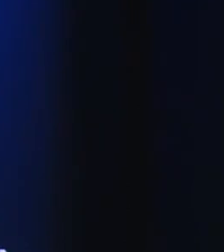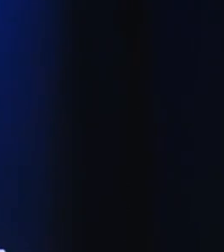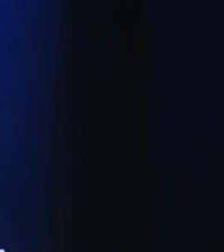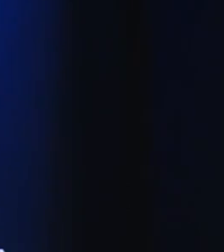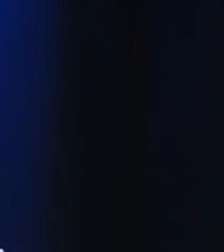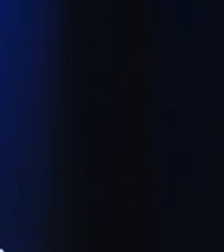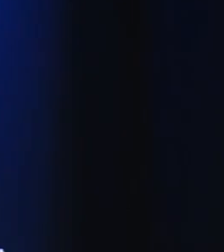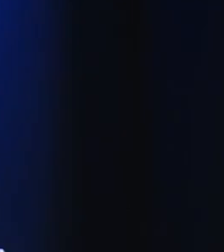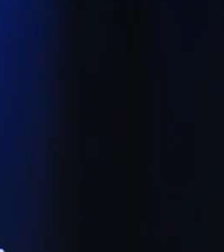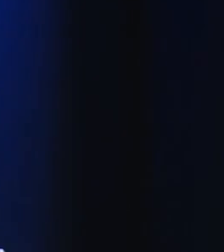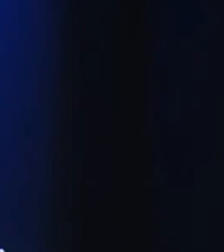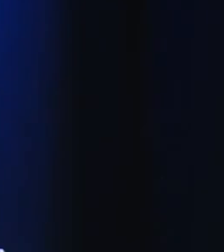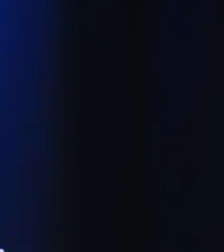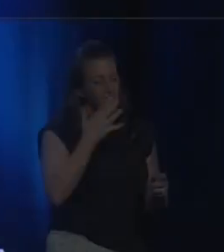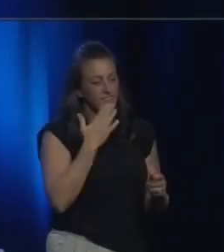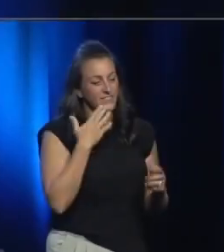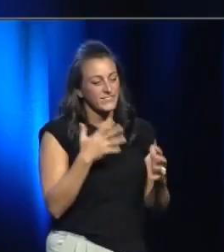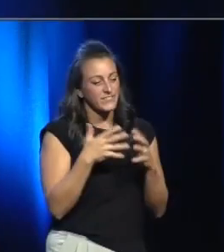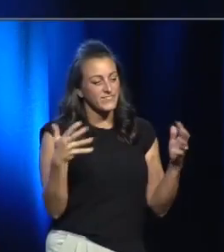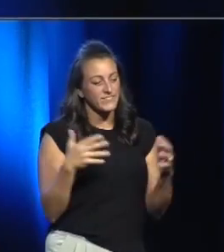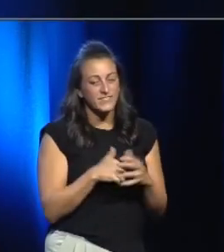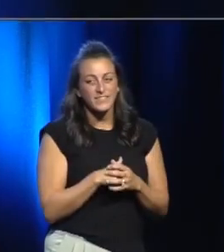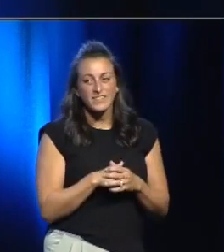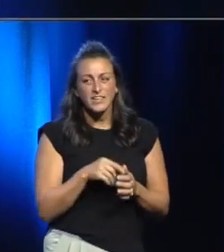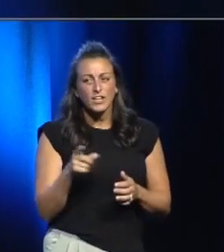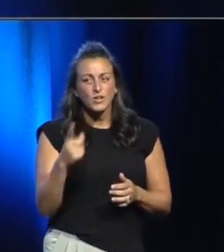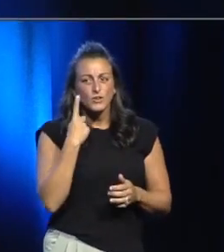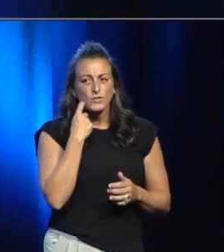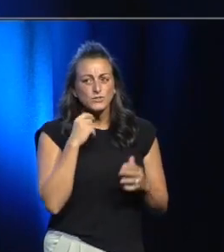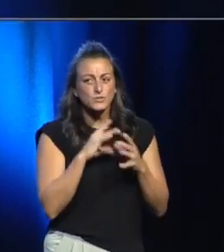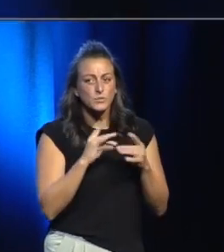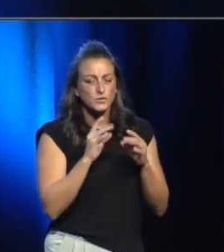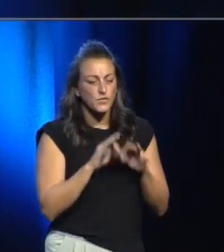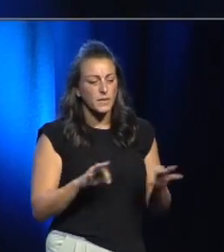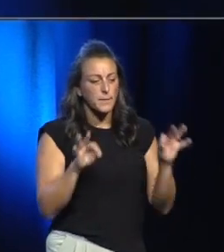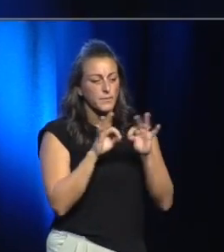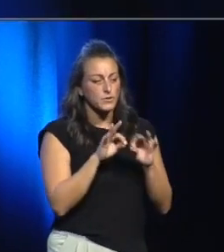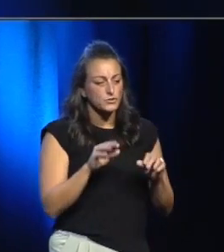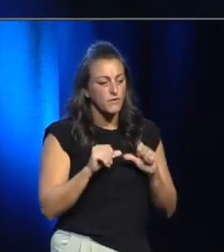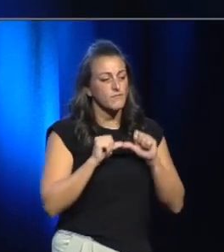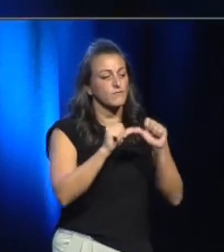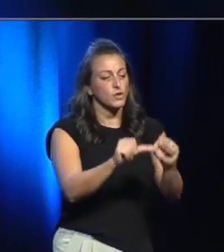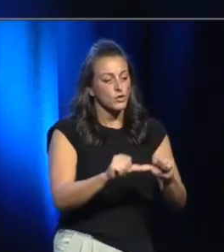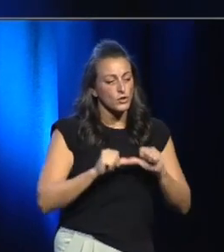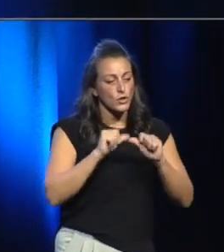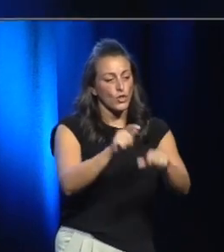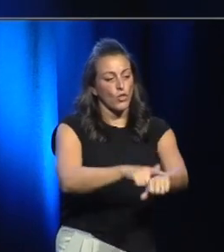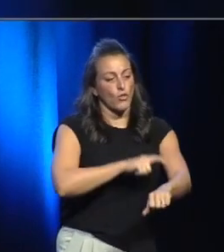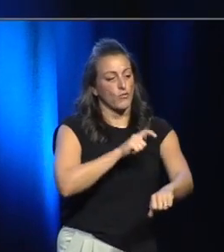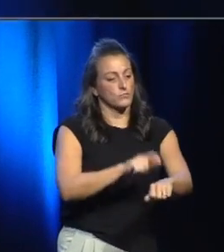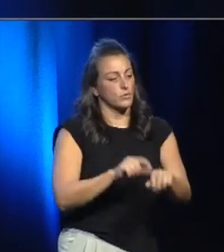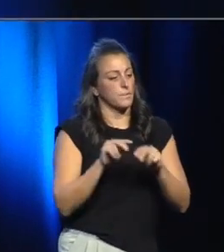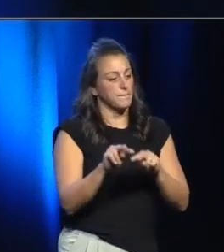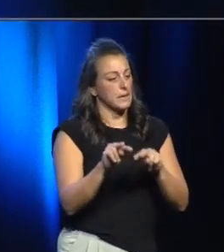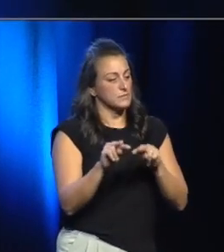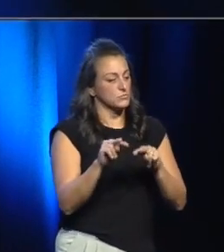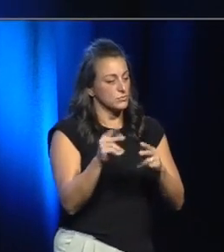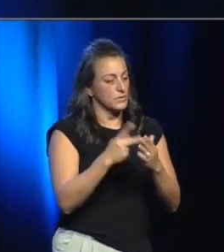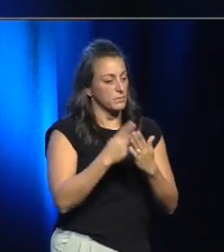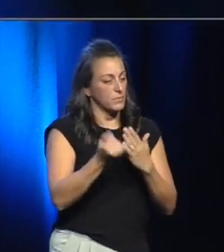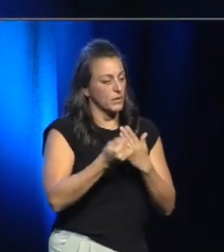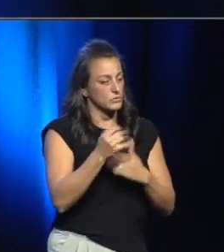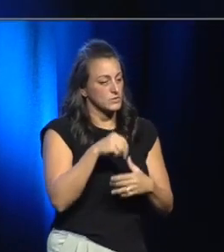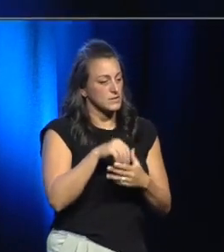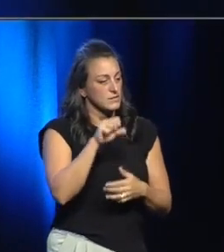Hi, thank you so much. You mentioned the importance of long-term monitoring projects in the Southern Ocean, but many of